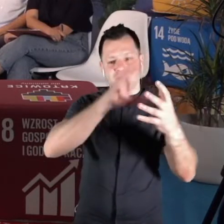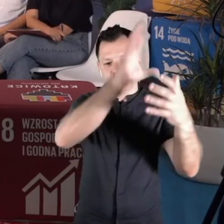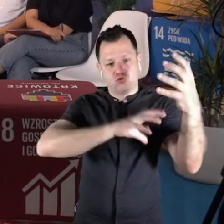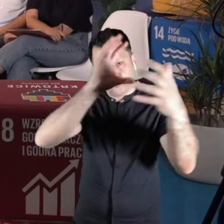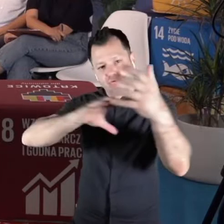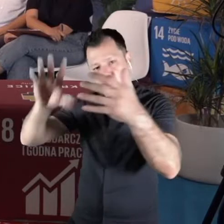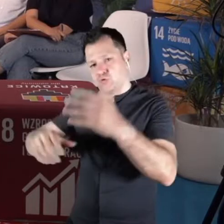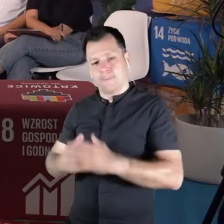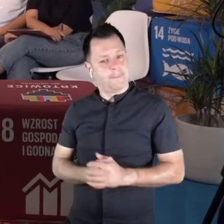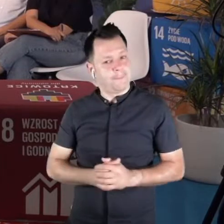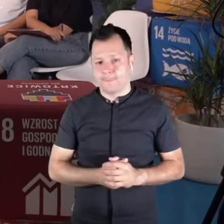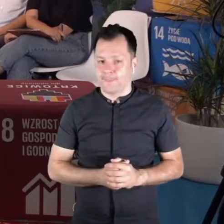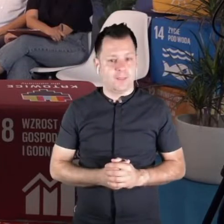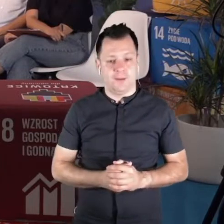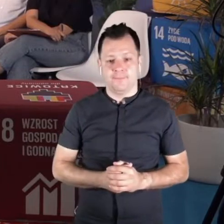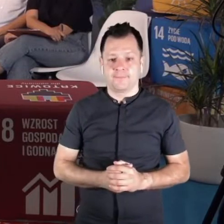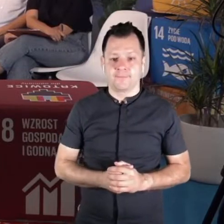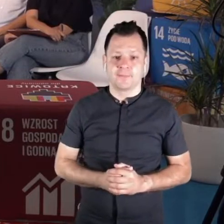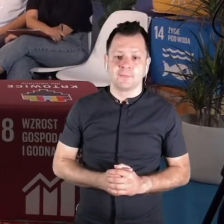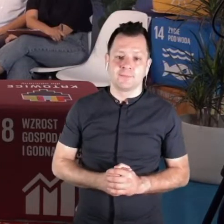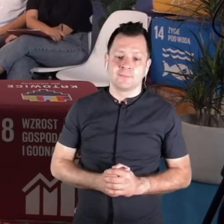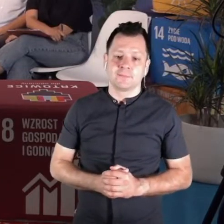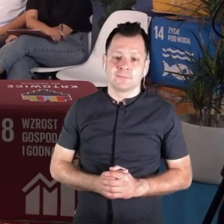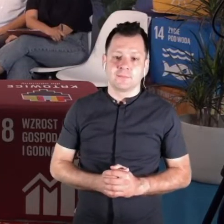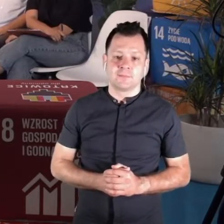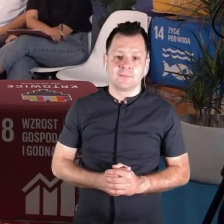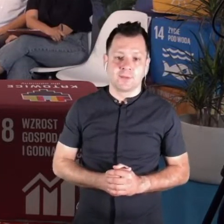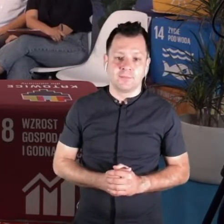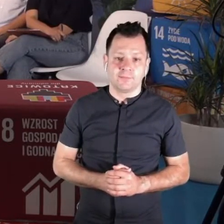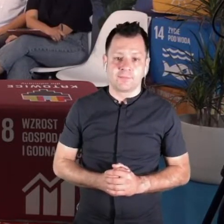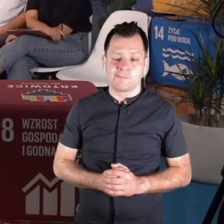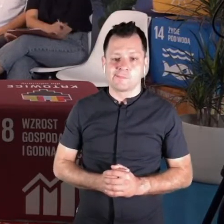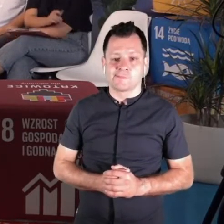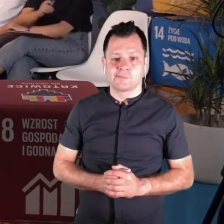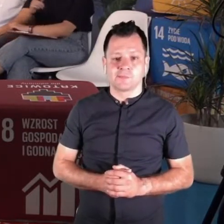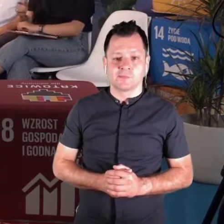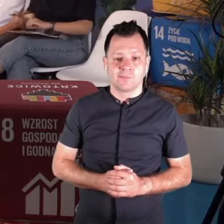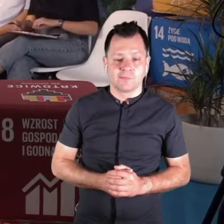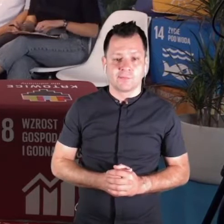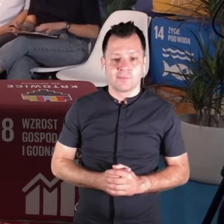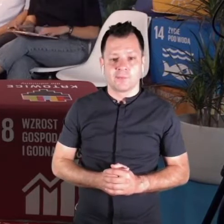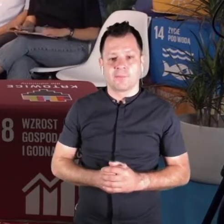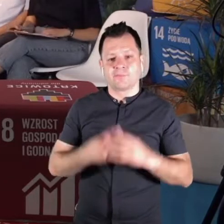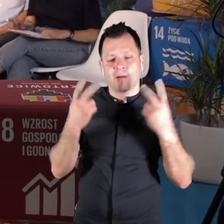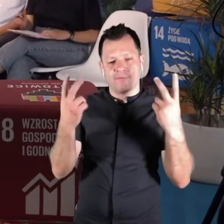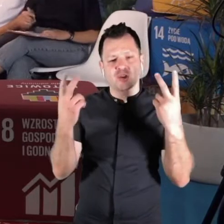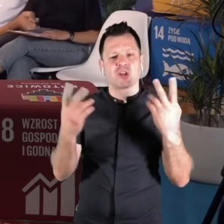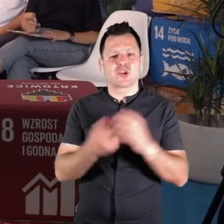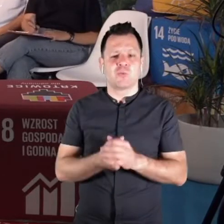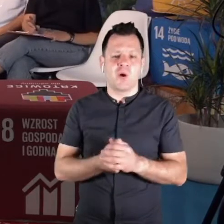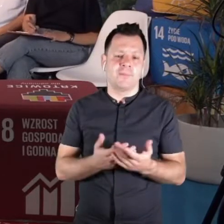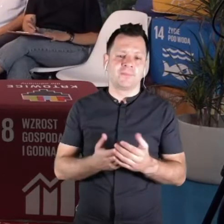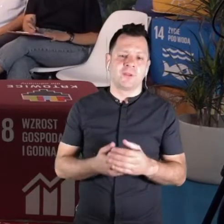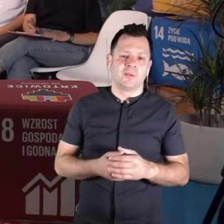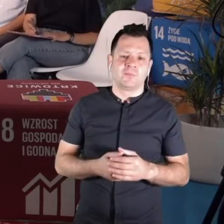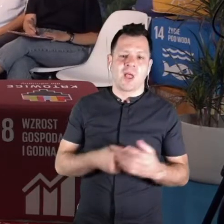also dialogue essential, which is just a page when you can get all of this information. How can you be engaged as